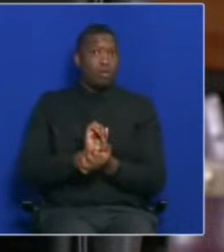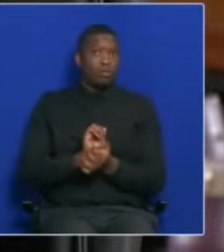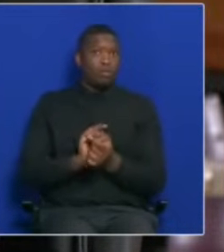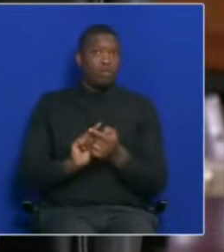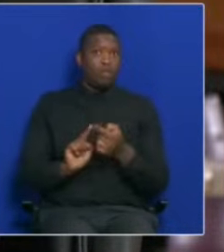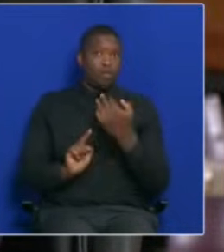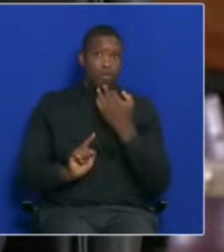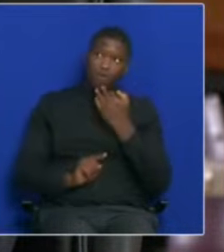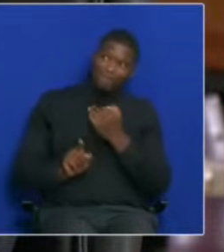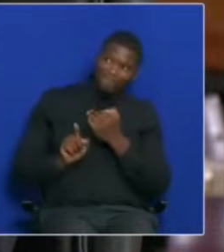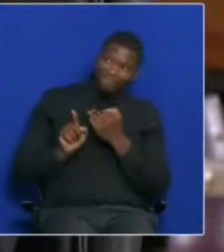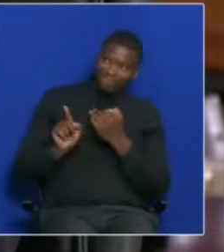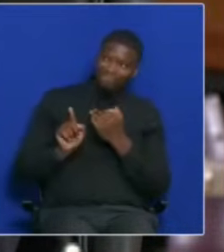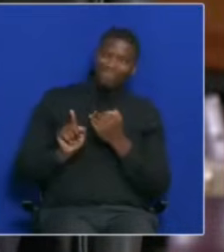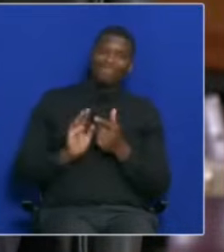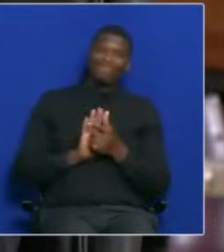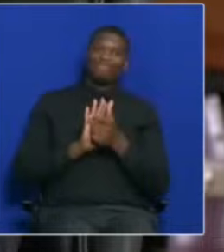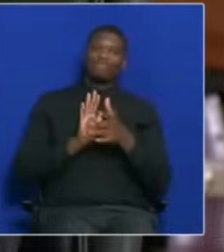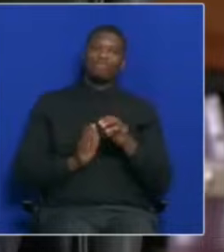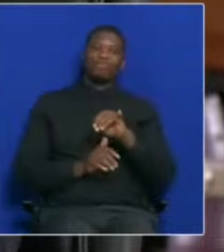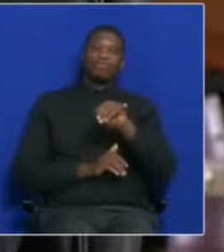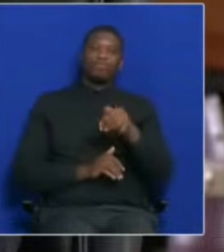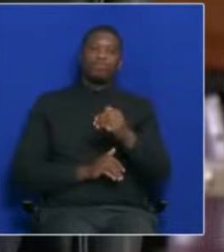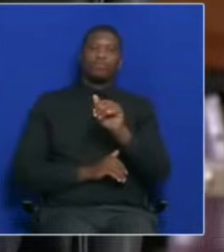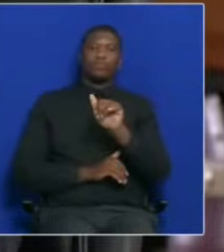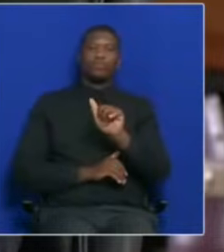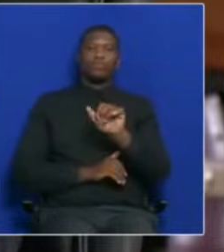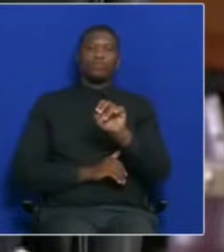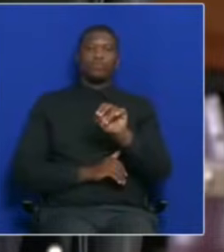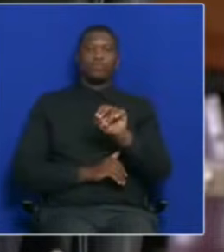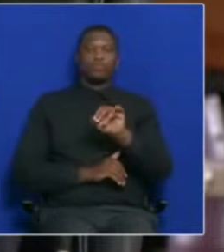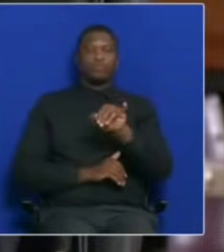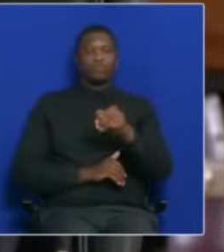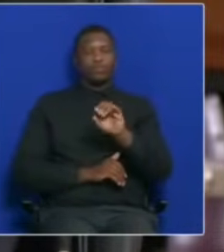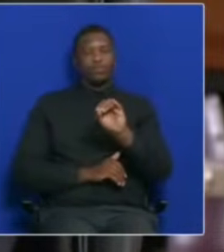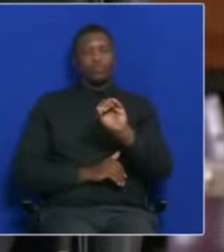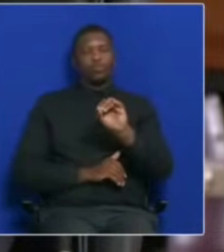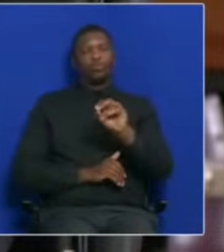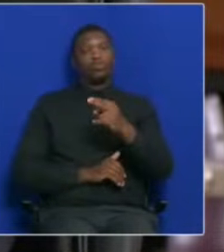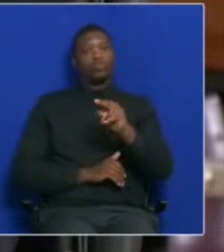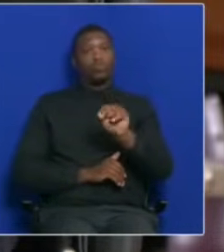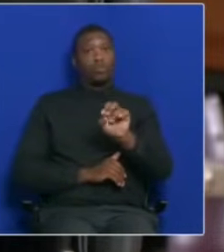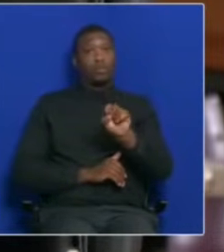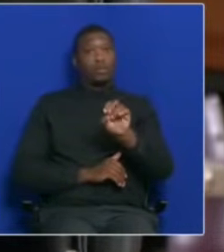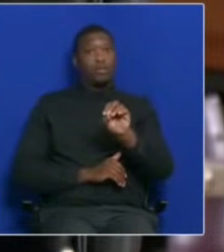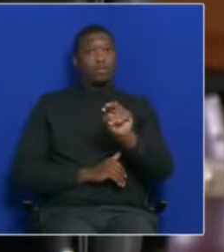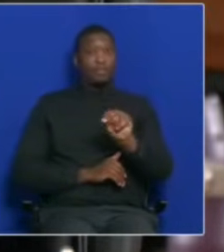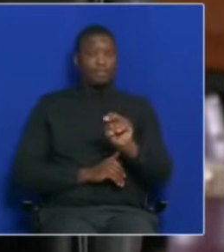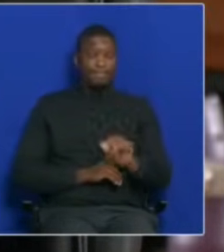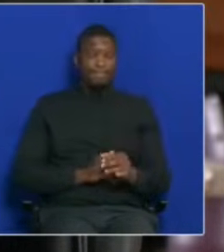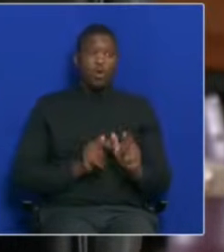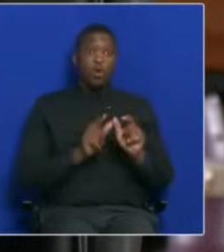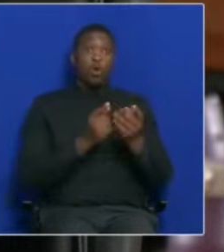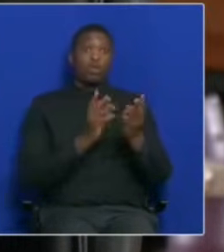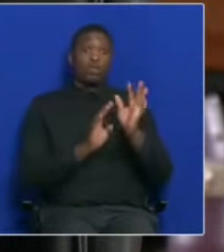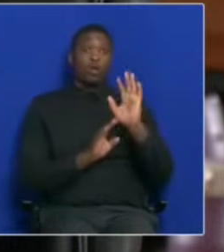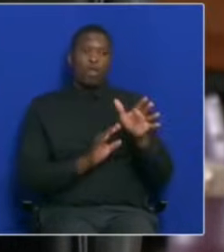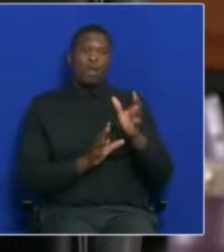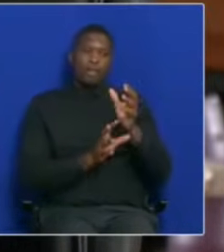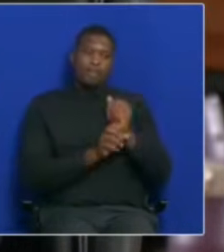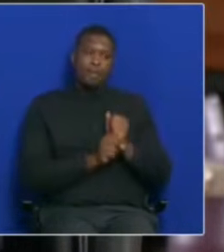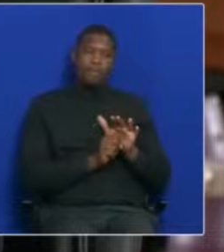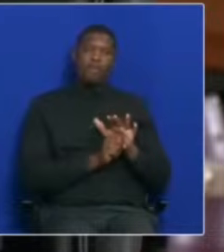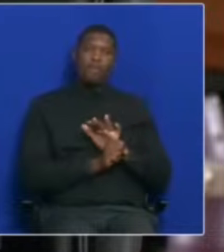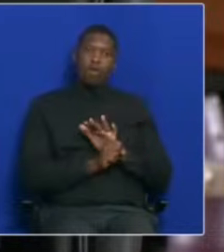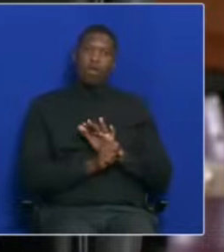where, and commissioners will get the full emails because this is cut, but here Advocate Johnson. Maybe